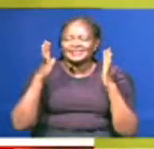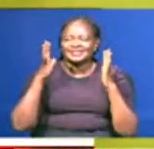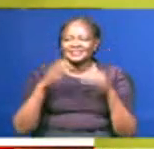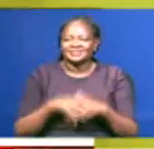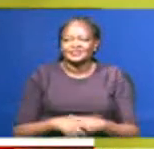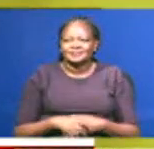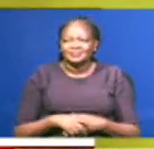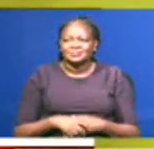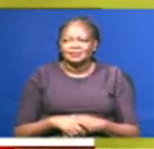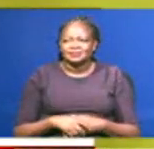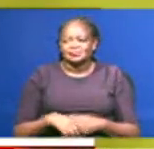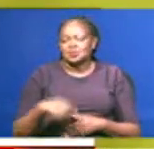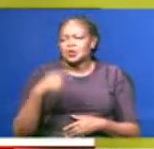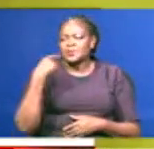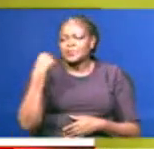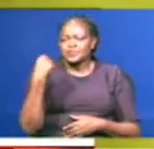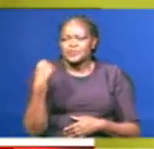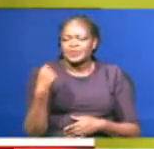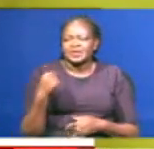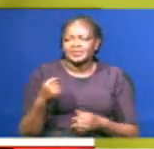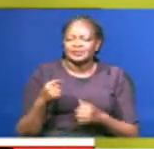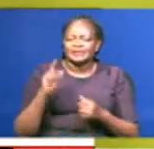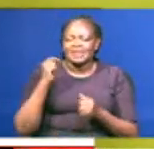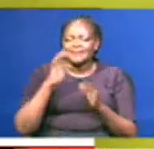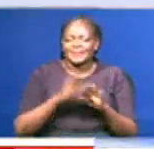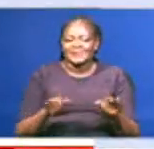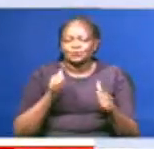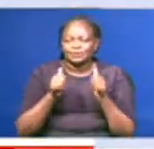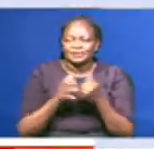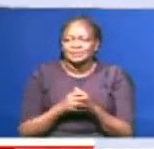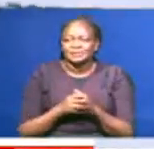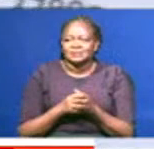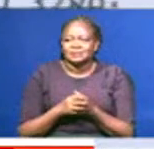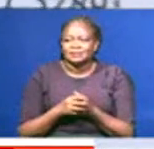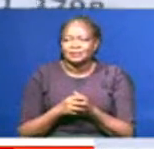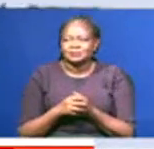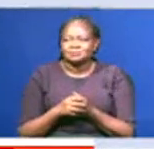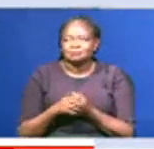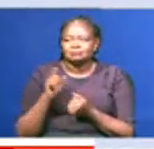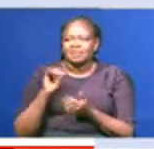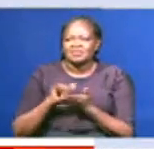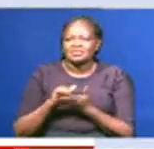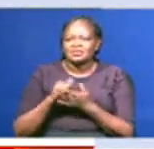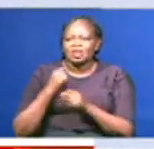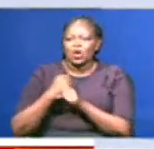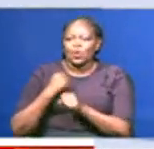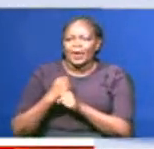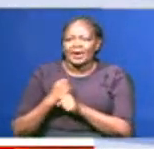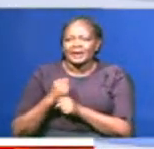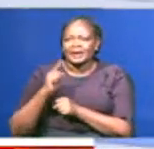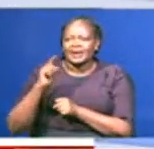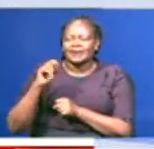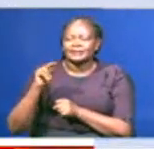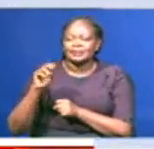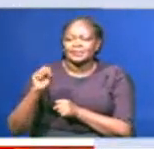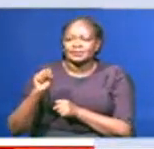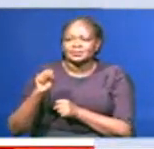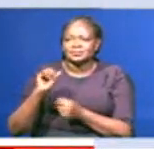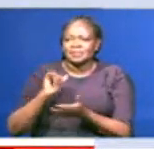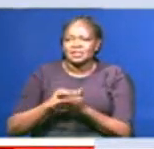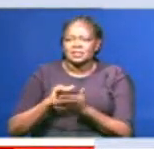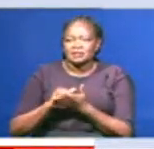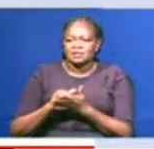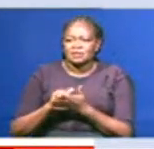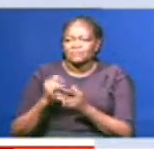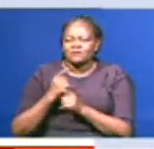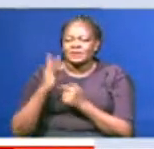The latest entrant into the Kenyan market is Xness, which has operations in Uruguay, the United Kingdom and Cyprus,